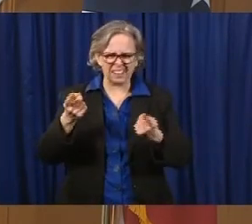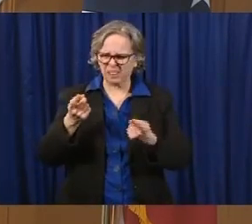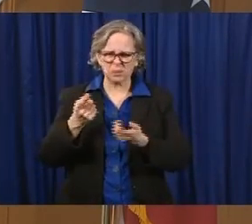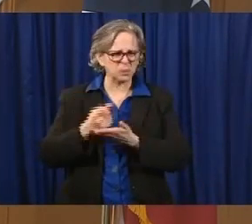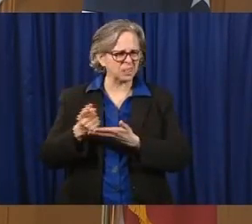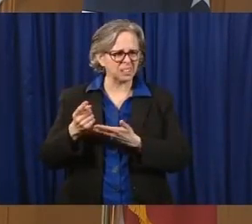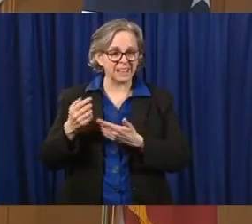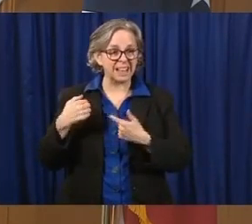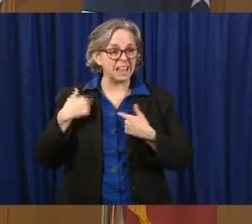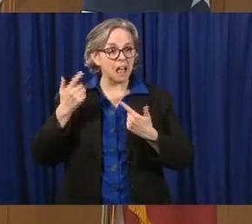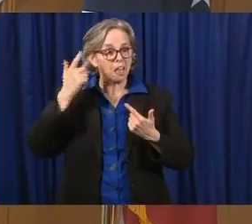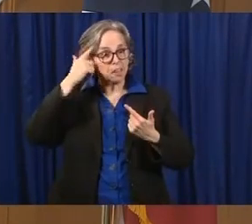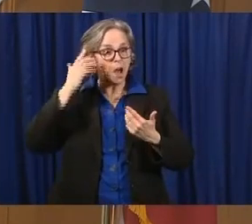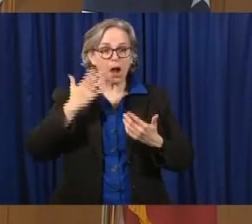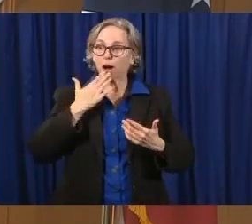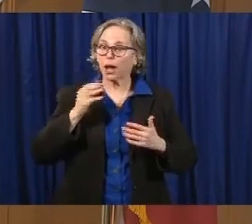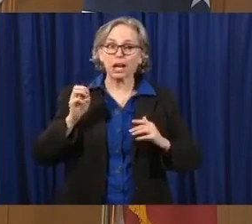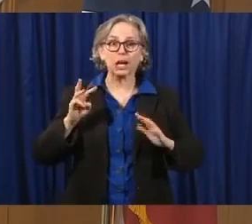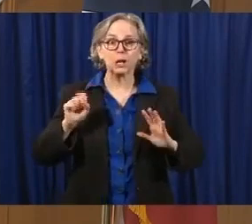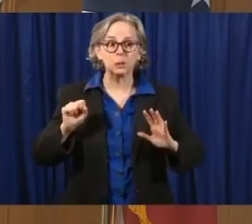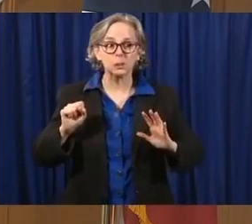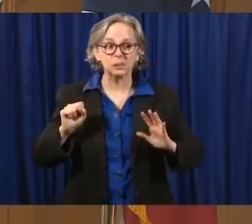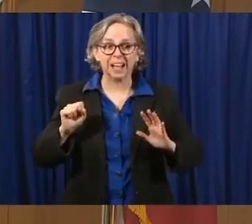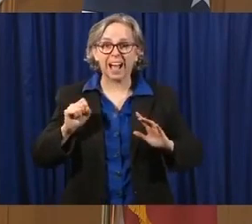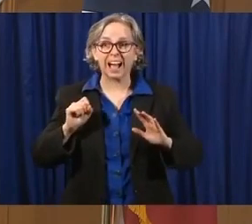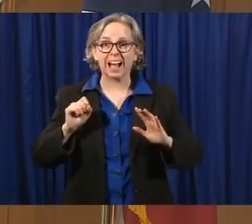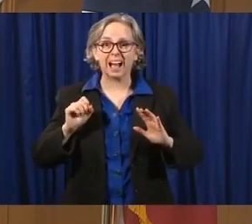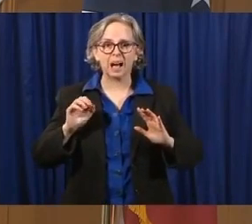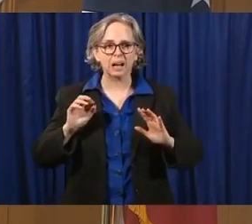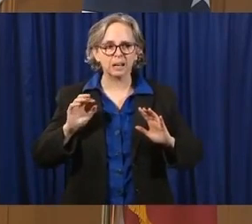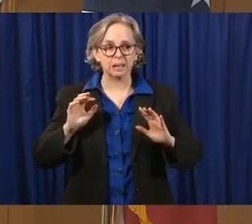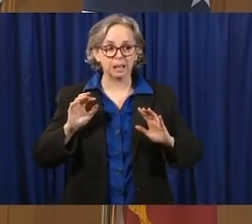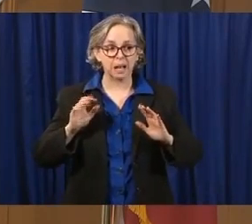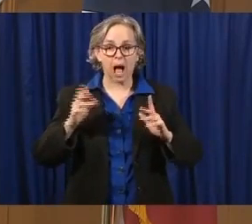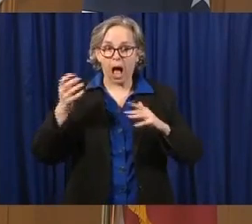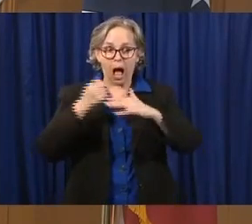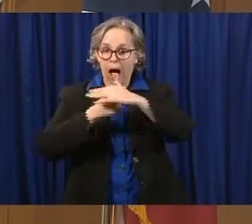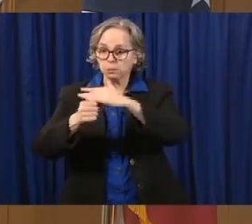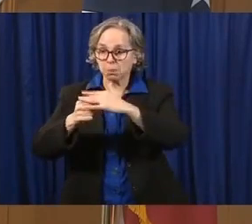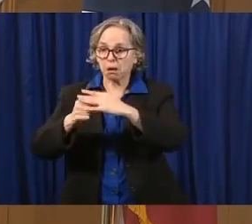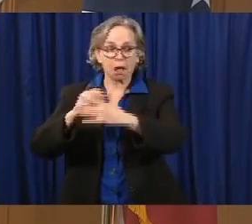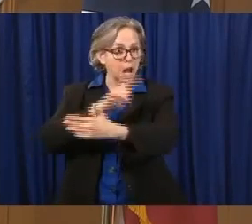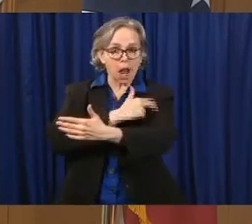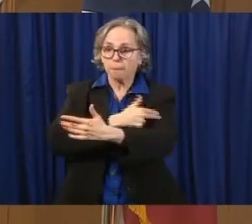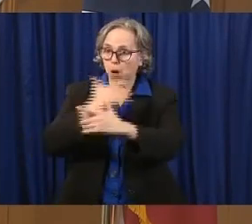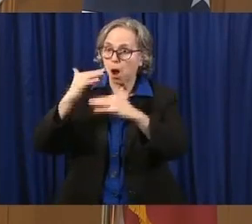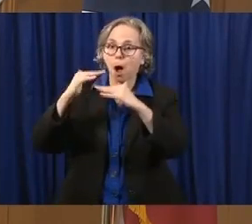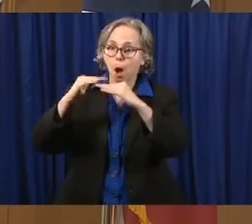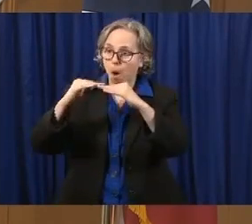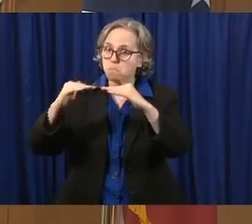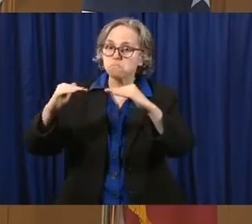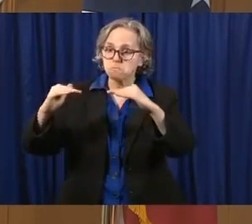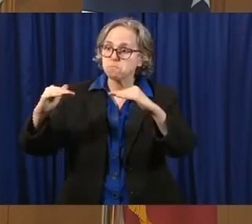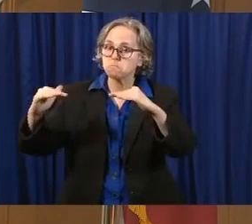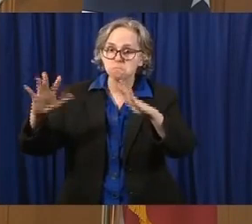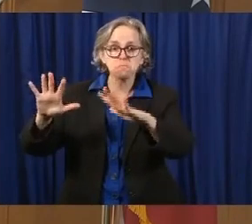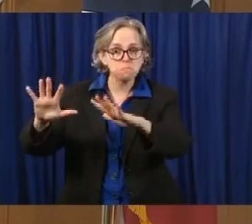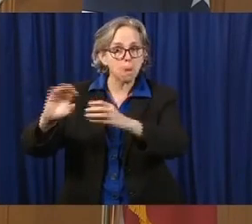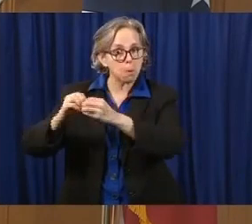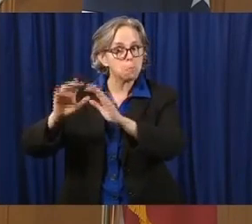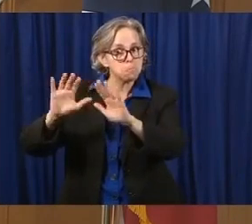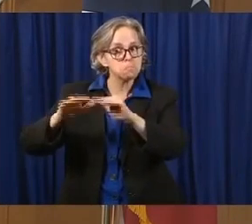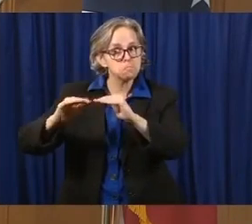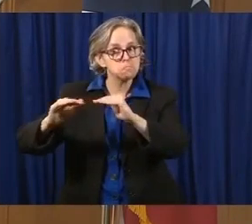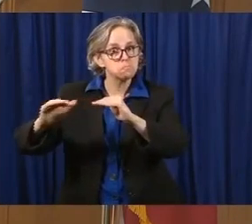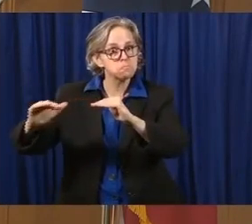it is good news in the sense that the hospital admissions are sort of flat. Up until today, the deaths